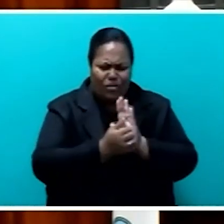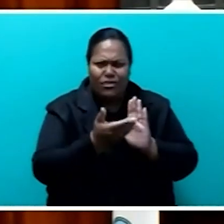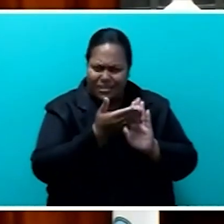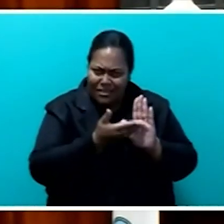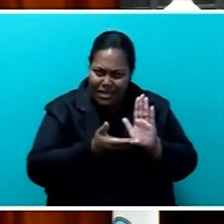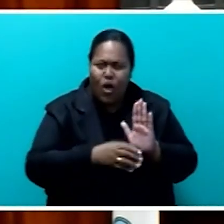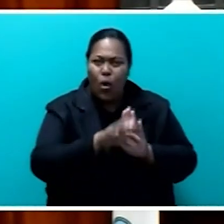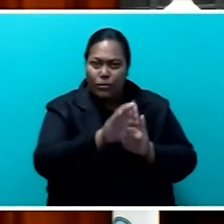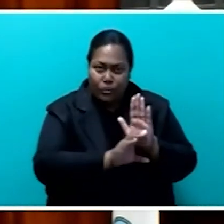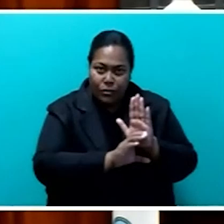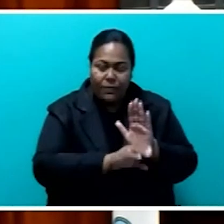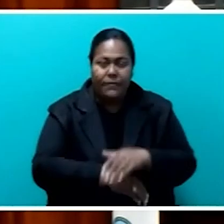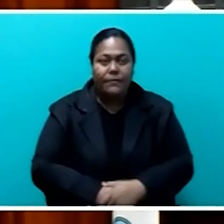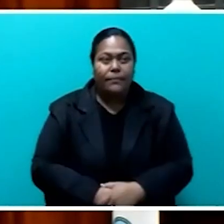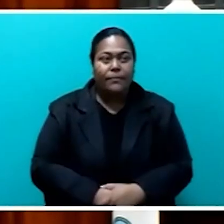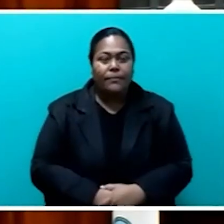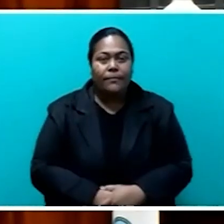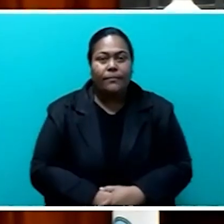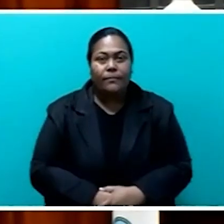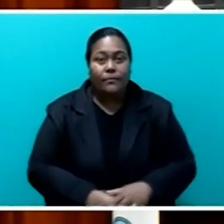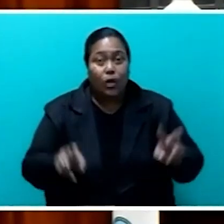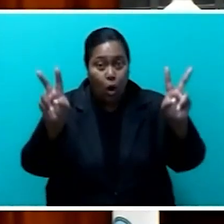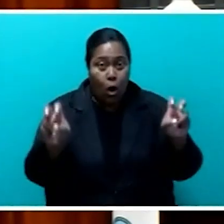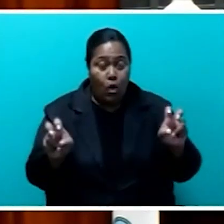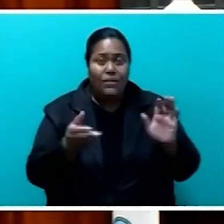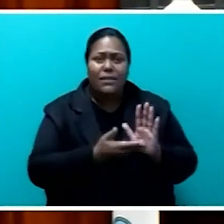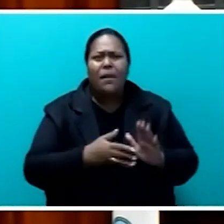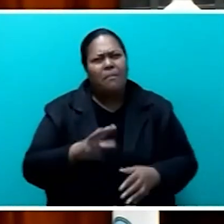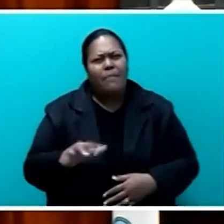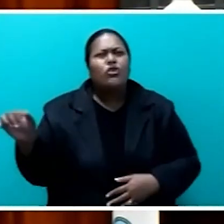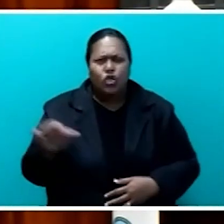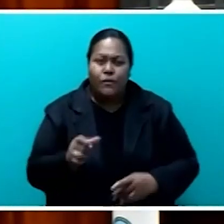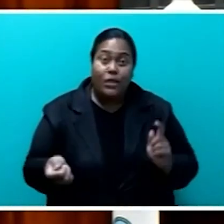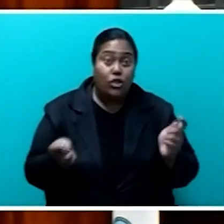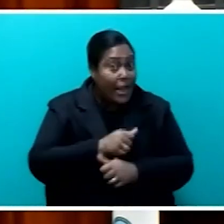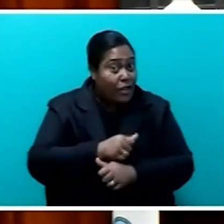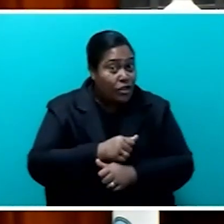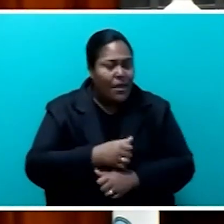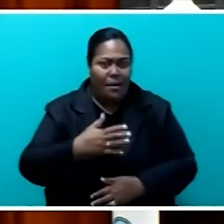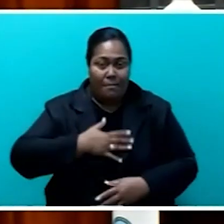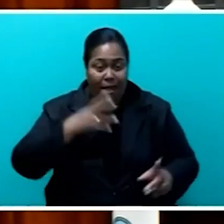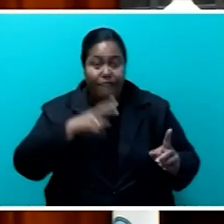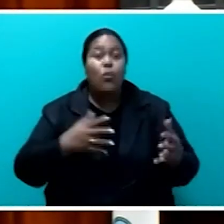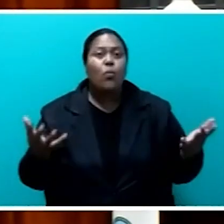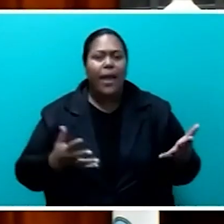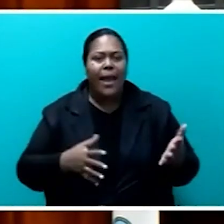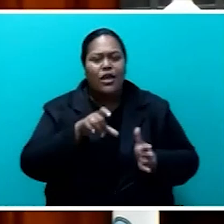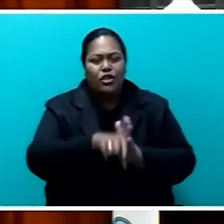should keep. A clause that could be or should be amended, in my view, is in Chapter 5,